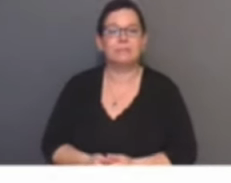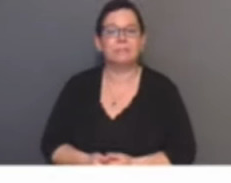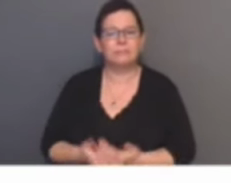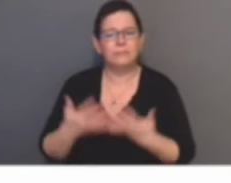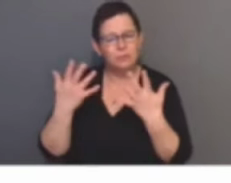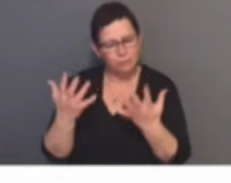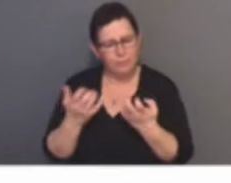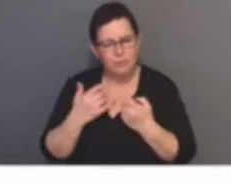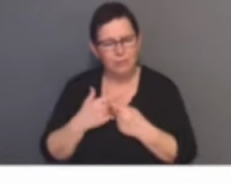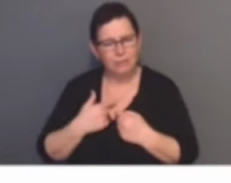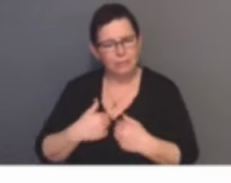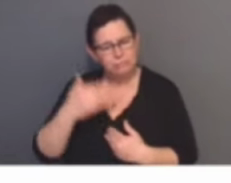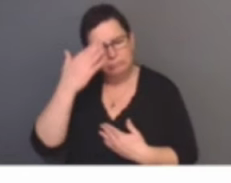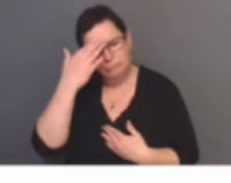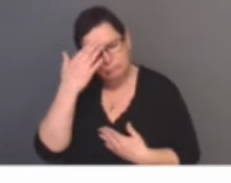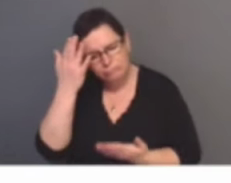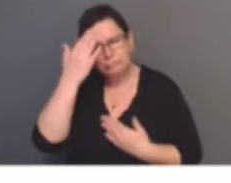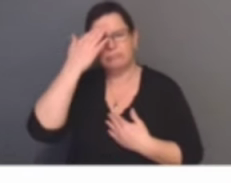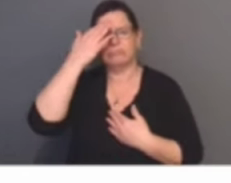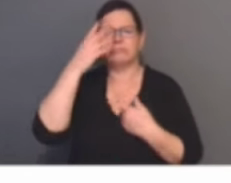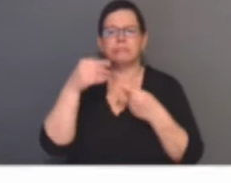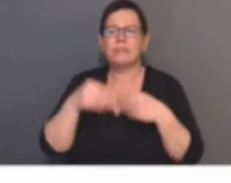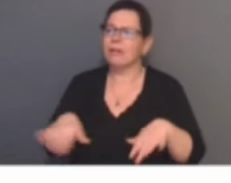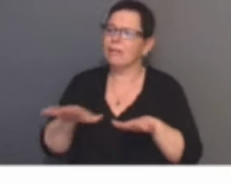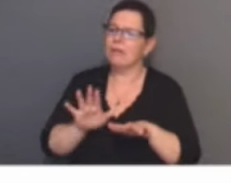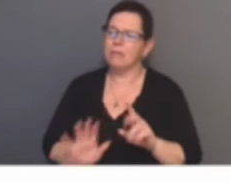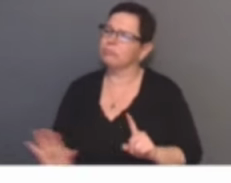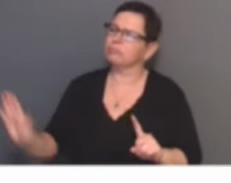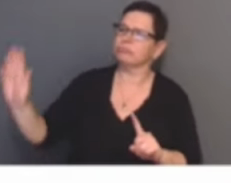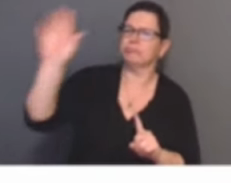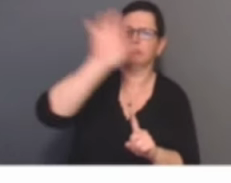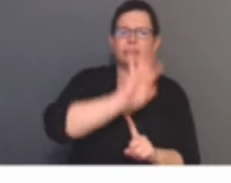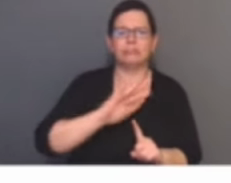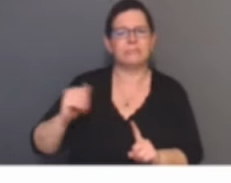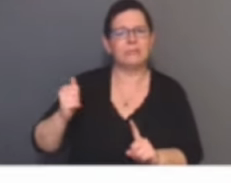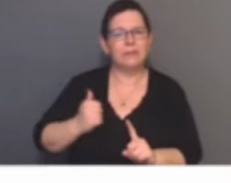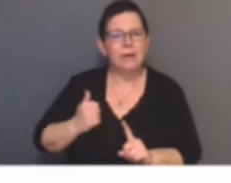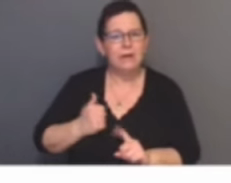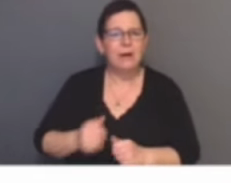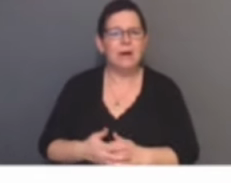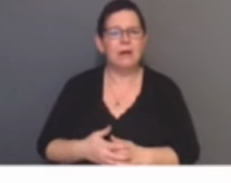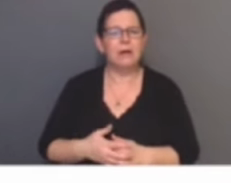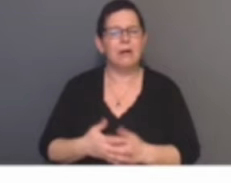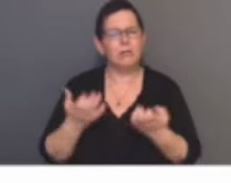moment of silence to have a thought for the territory in which you find yourself.